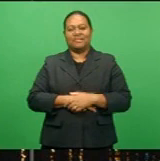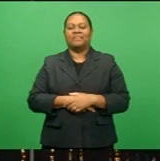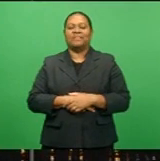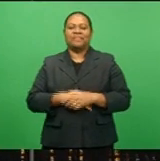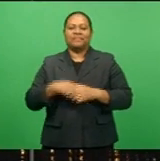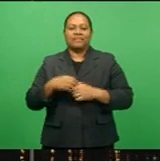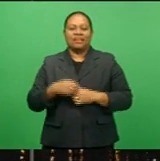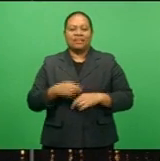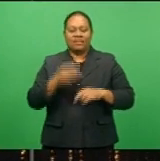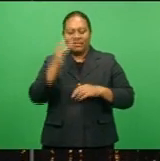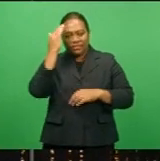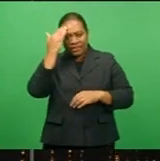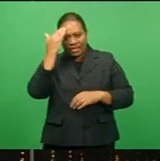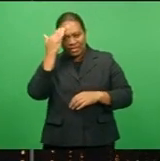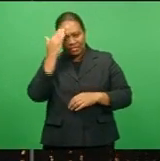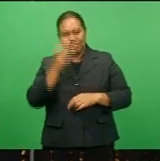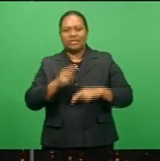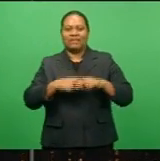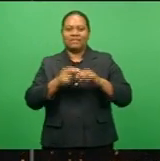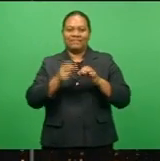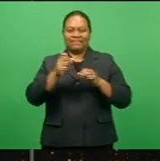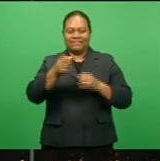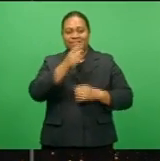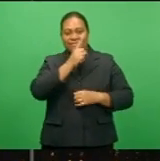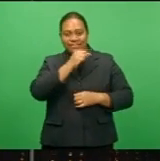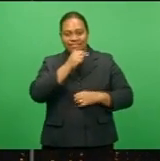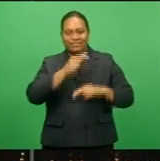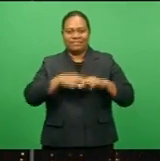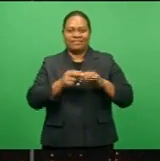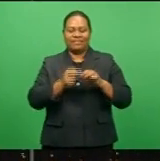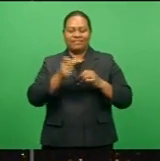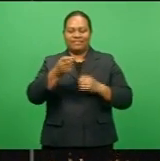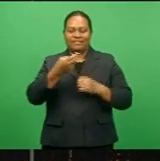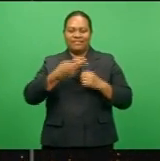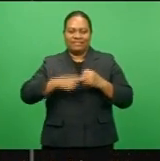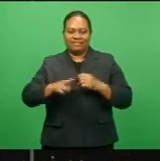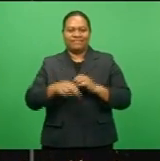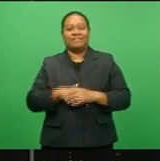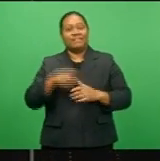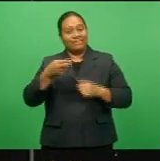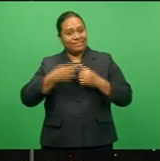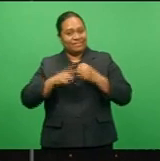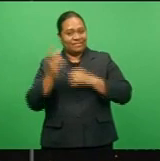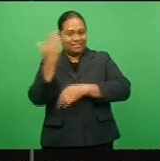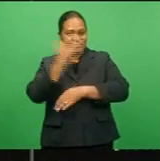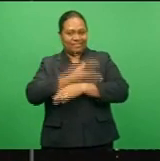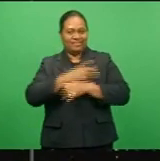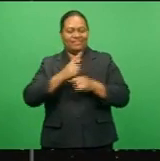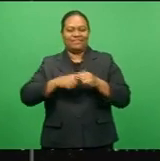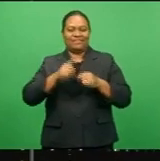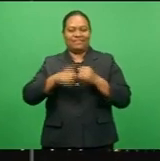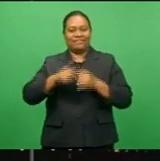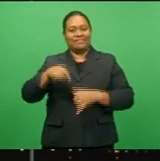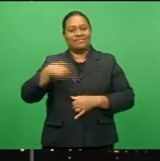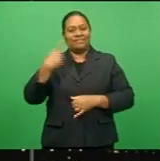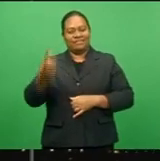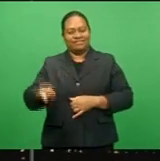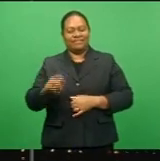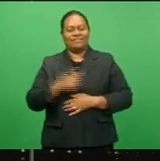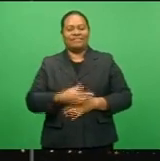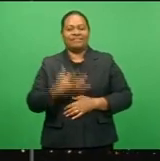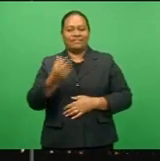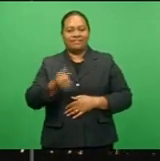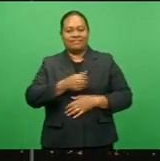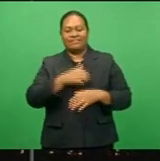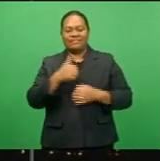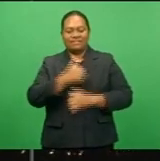fbcnews@fbc.com.fj, via Facebook page FBC News and our Twitter page at FBC_news. That's your news for tonight. Until tomorrow, from the team and I, have a